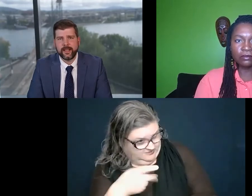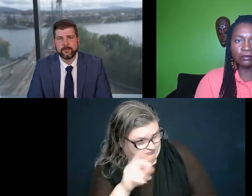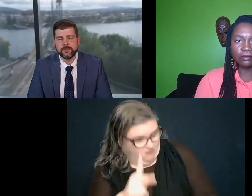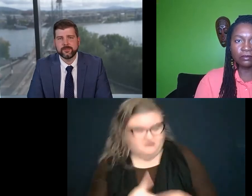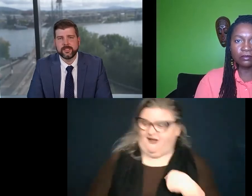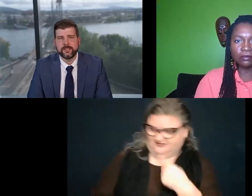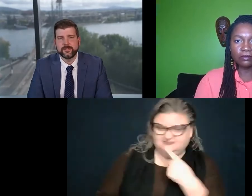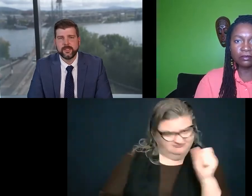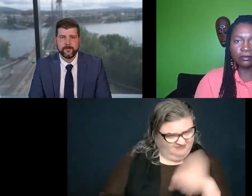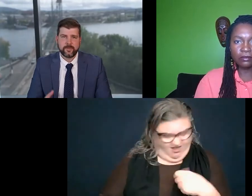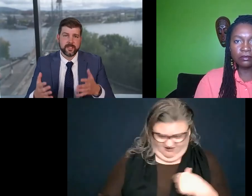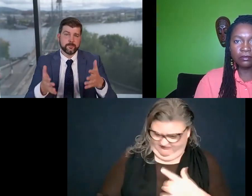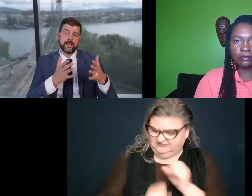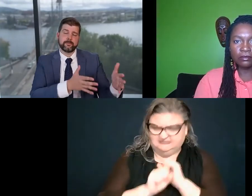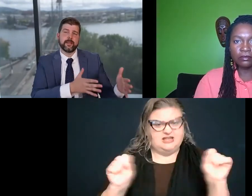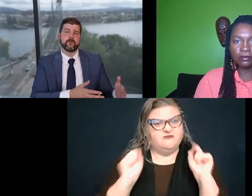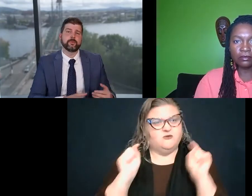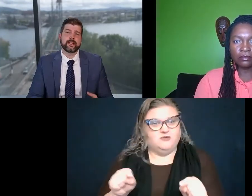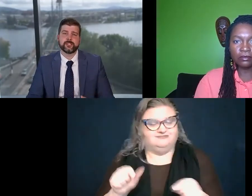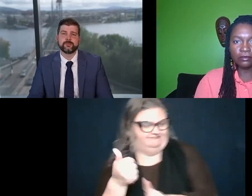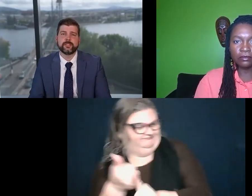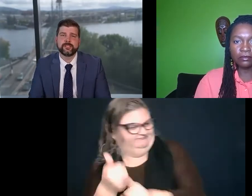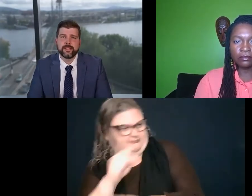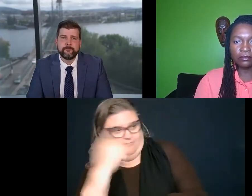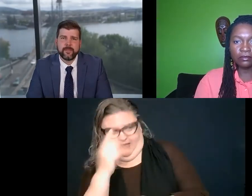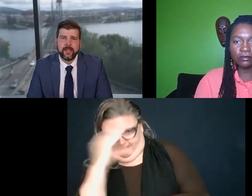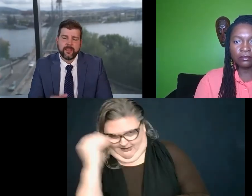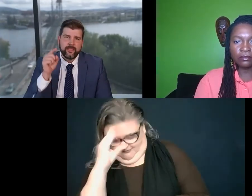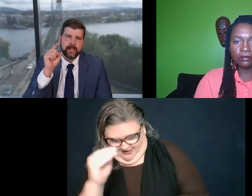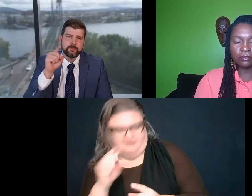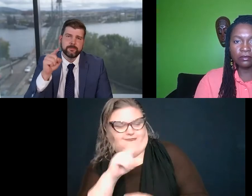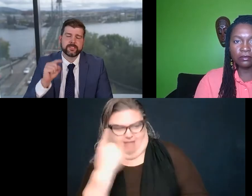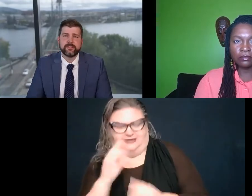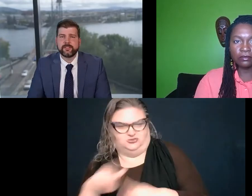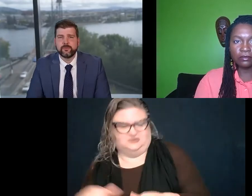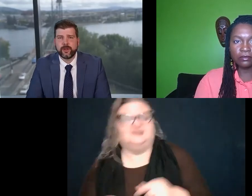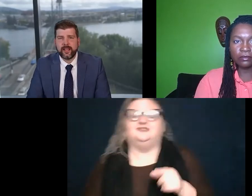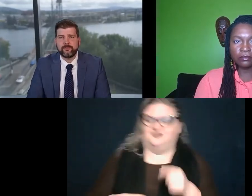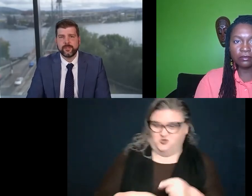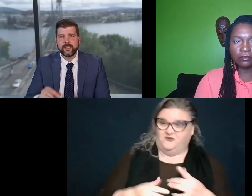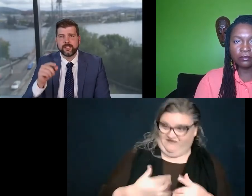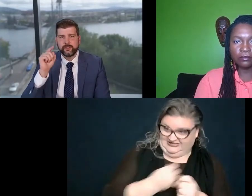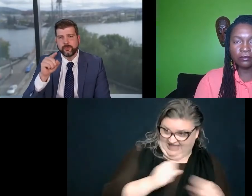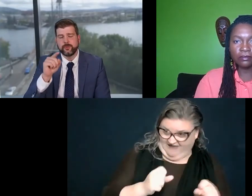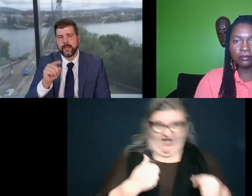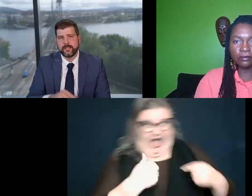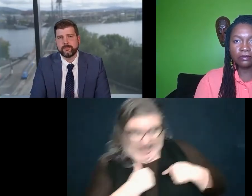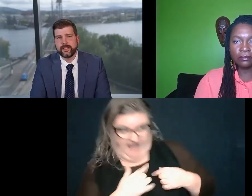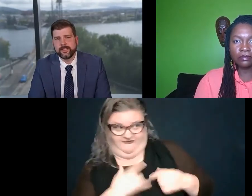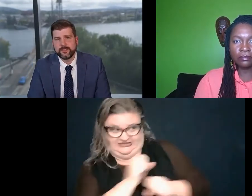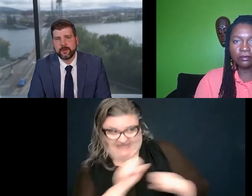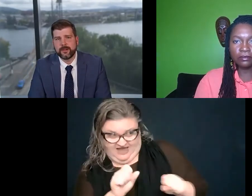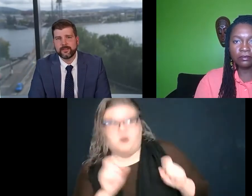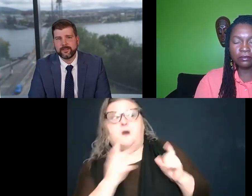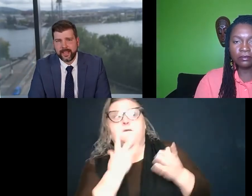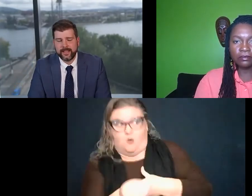yeah, absolutely, I do. And he's a Black man with Black children. He said, that's public safety. When I feel like you, when I take my